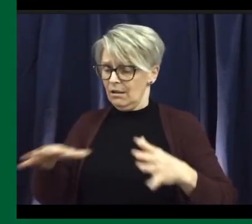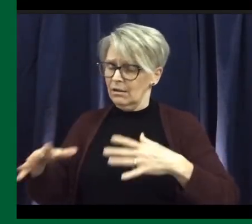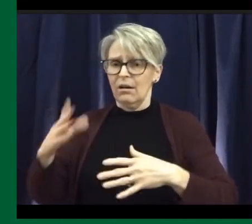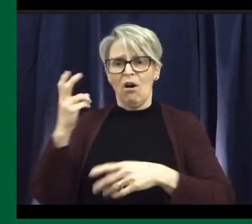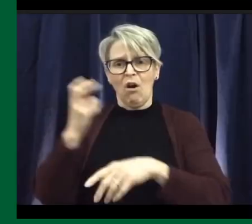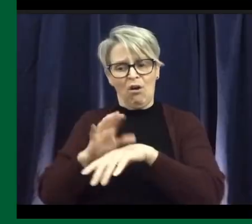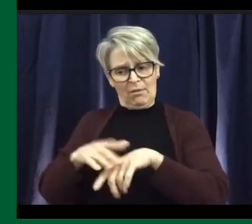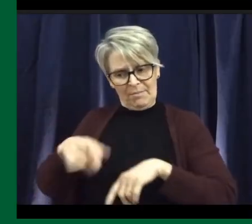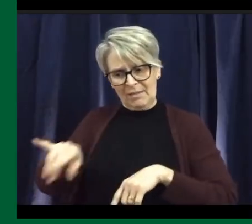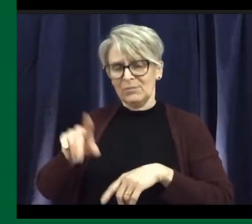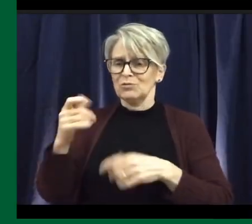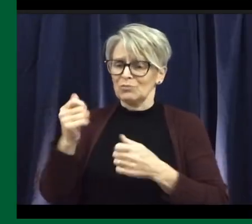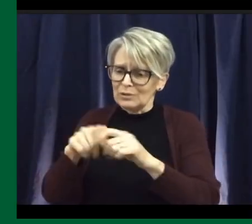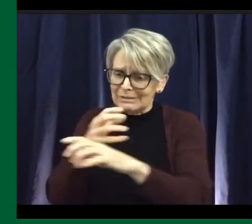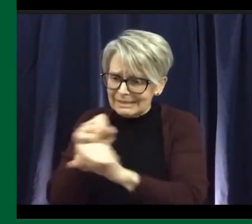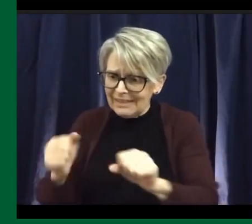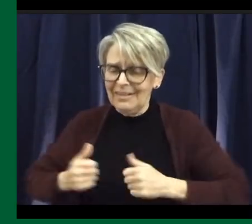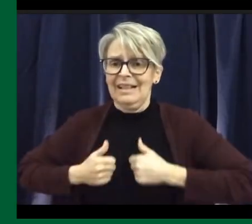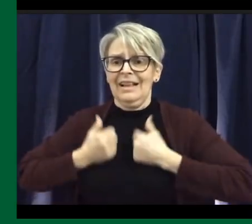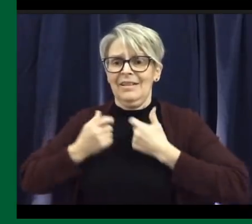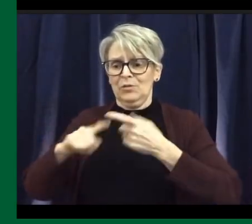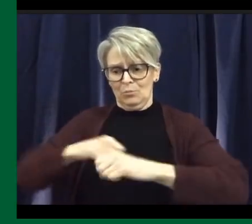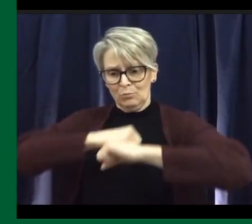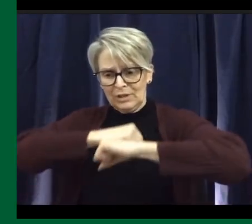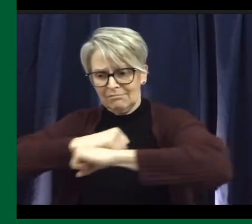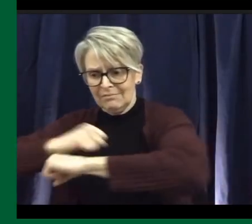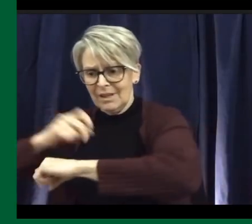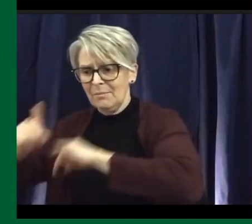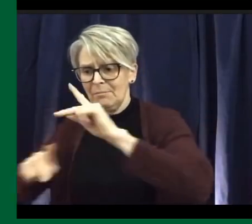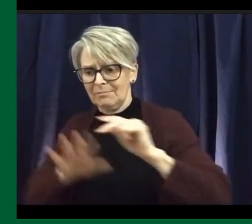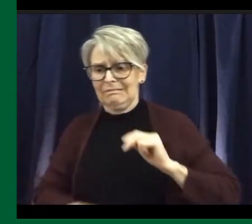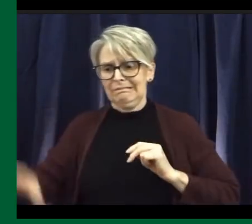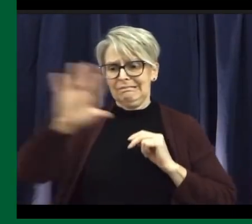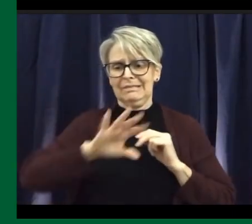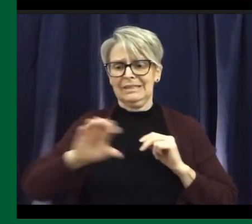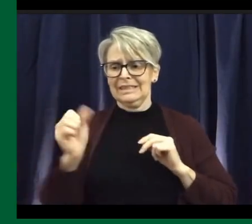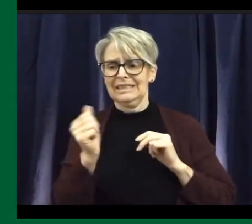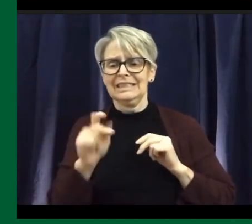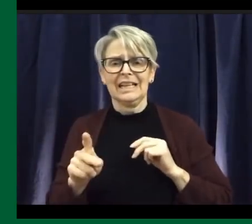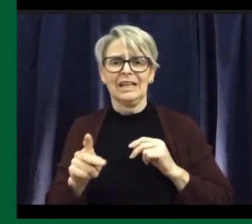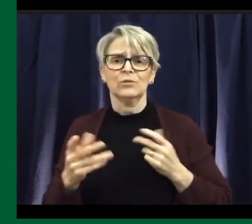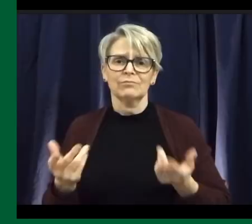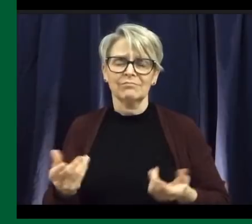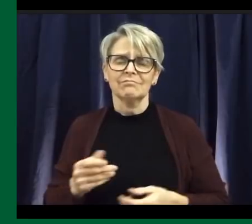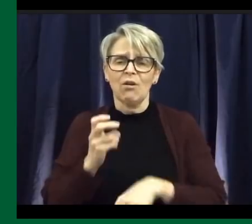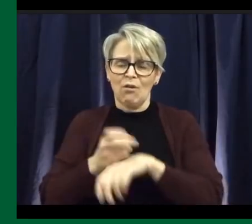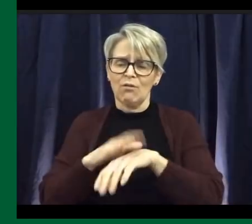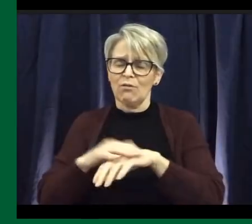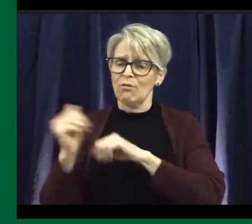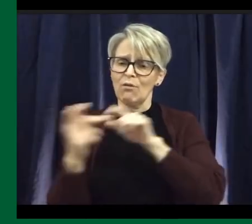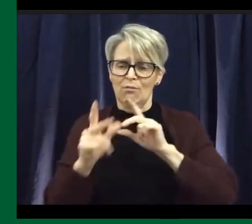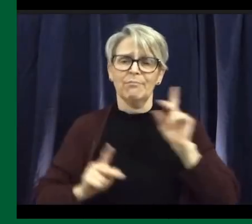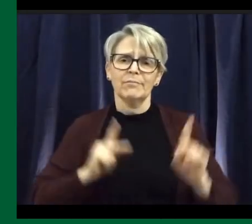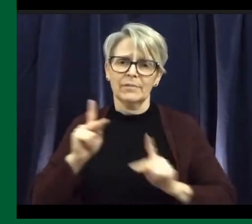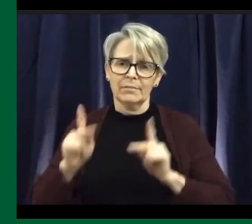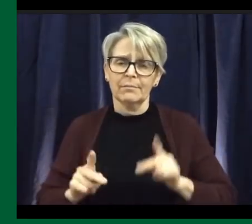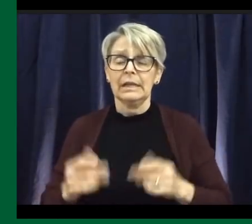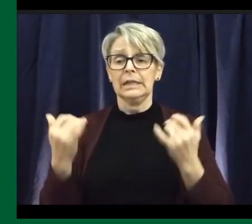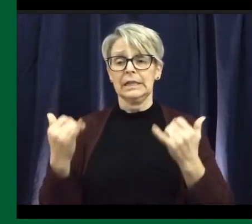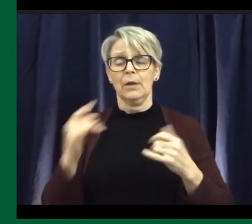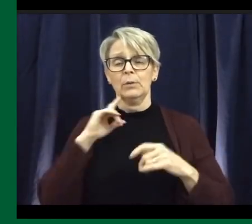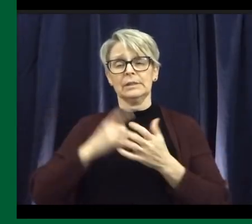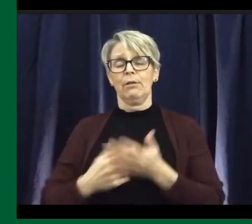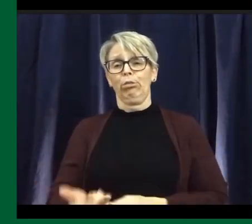save lives and protect those individuals across the province from COVID. Today I'm going to address three main topics in my